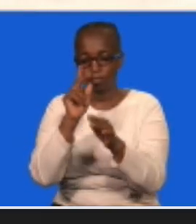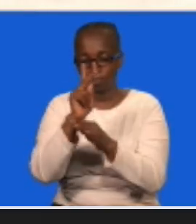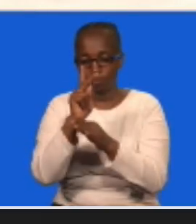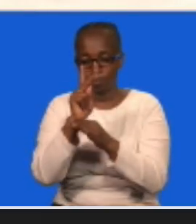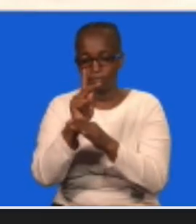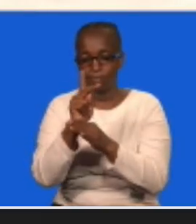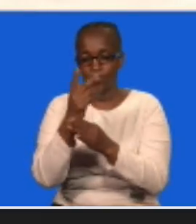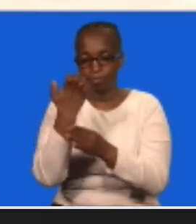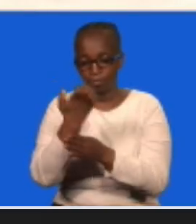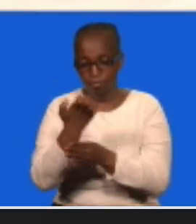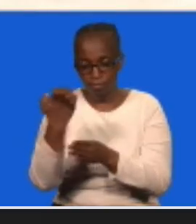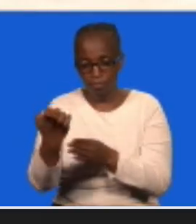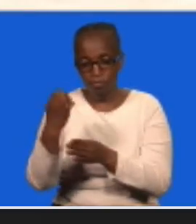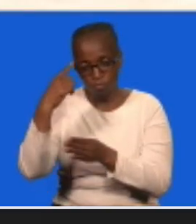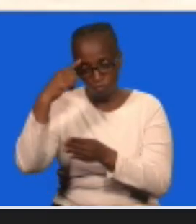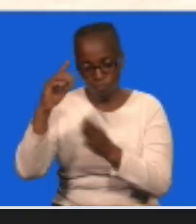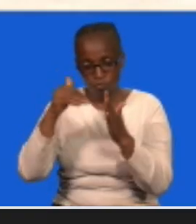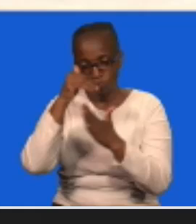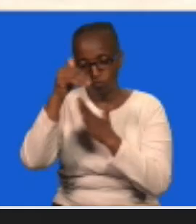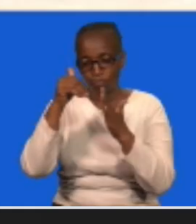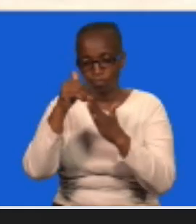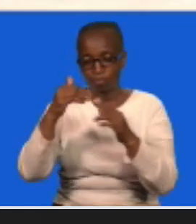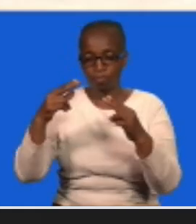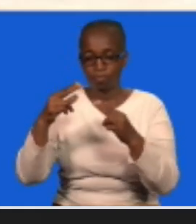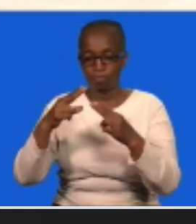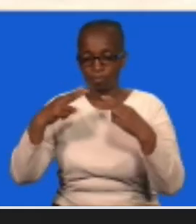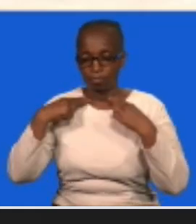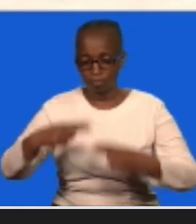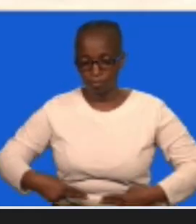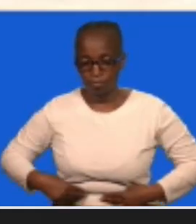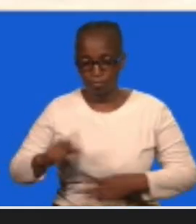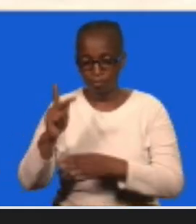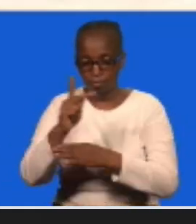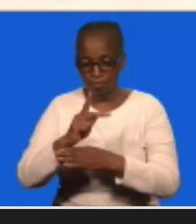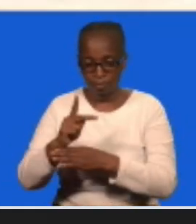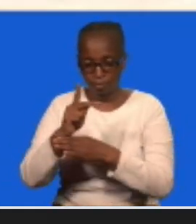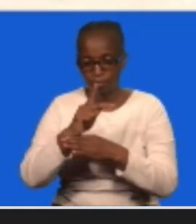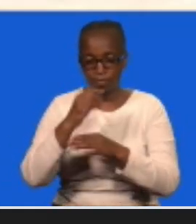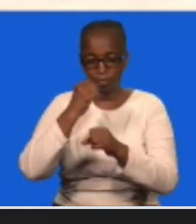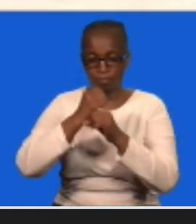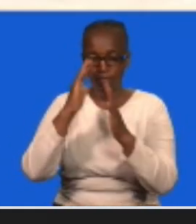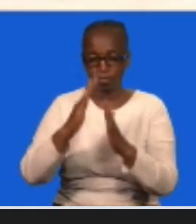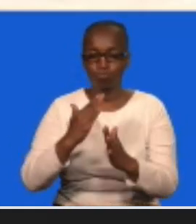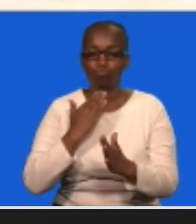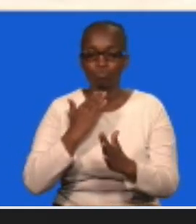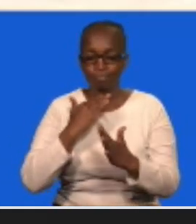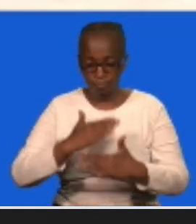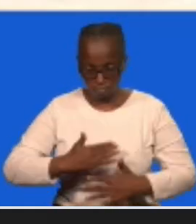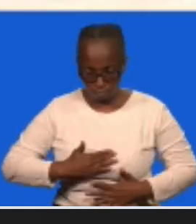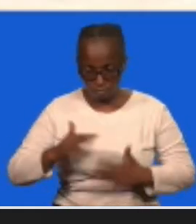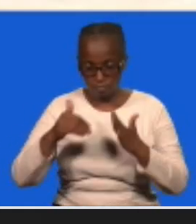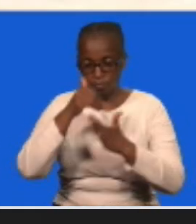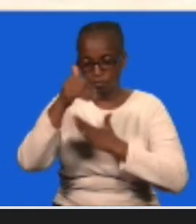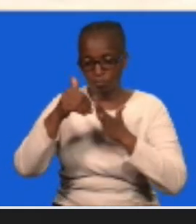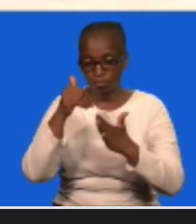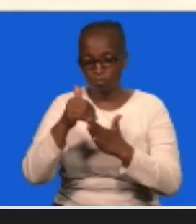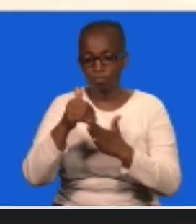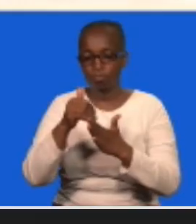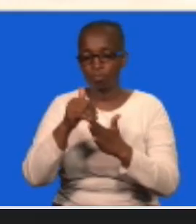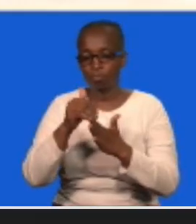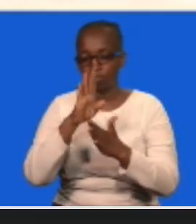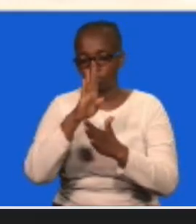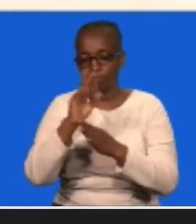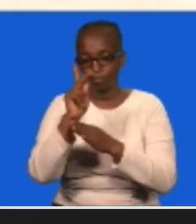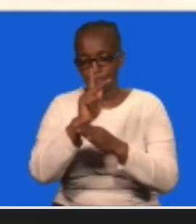and maintain the equipment. To our healthcare workers, I urge you to take full ownership of this